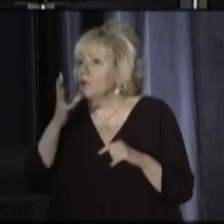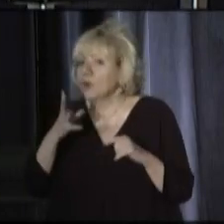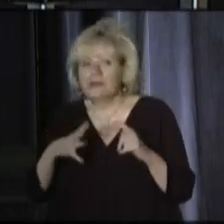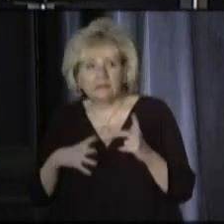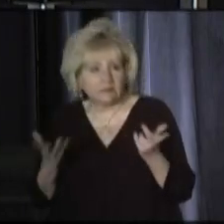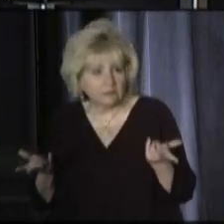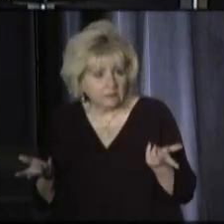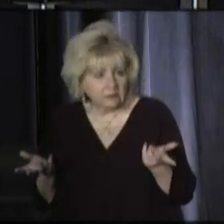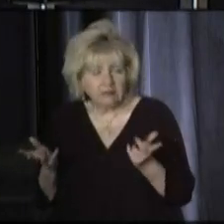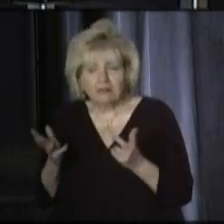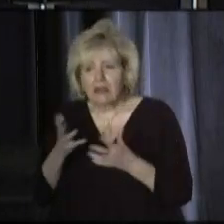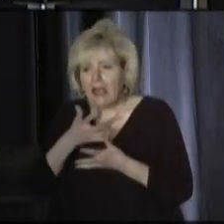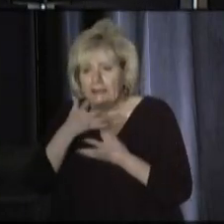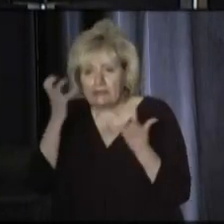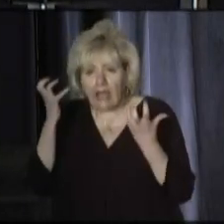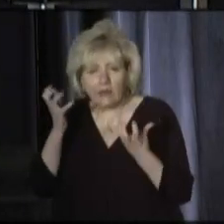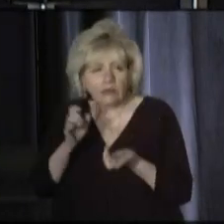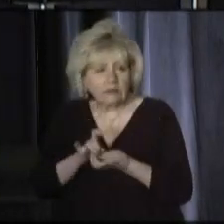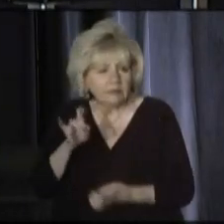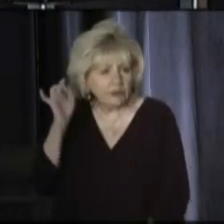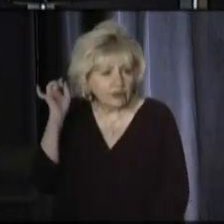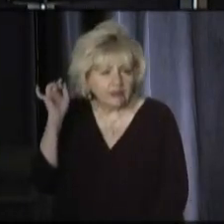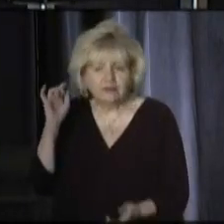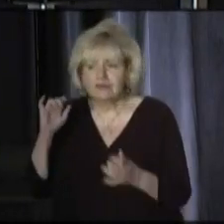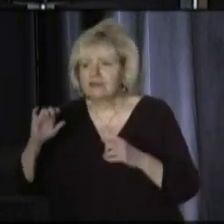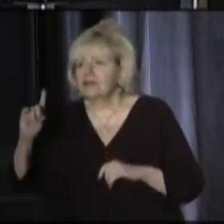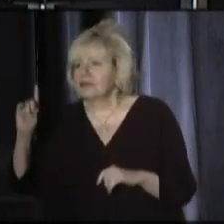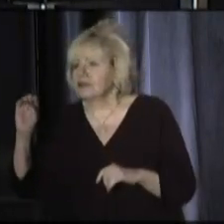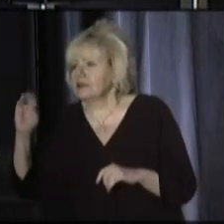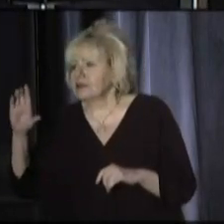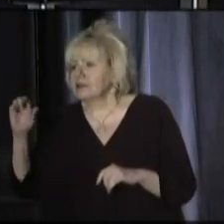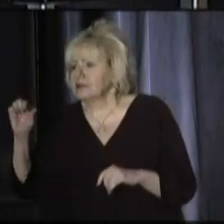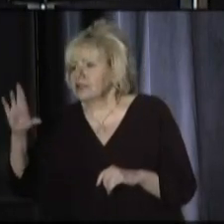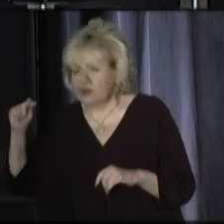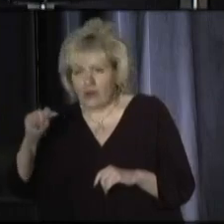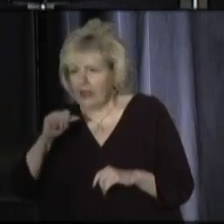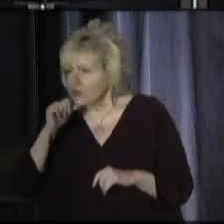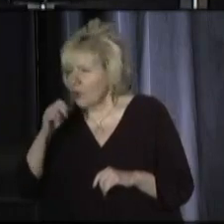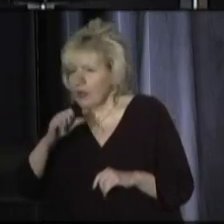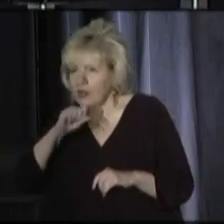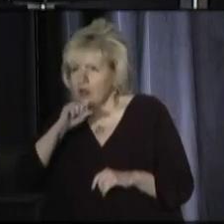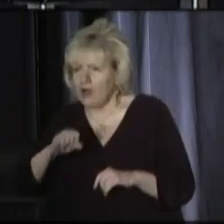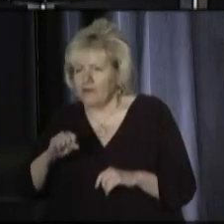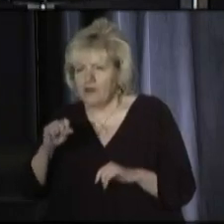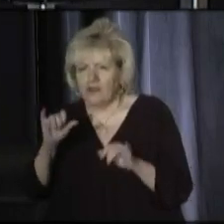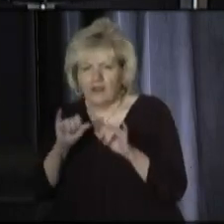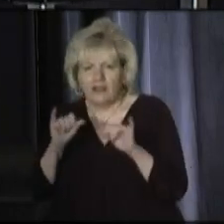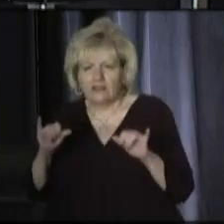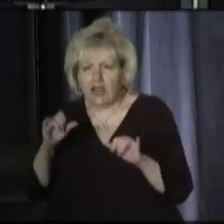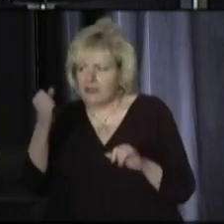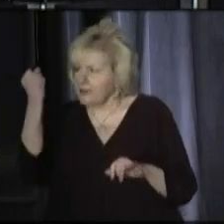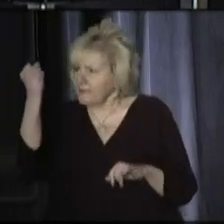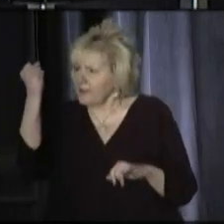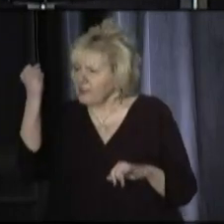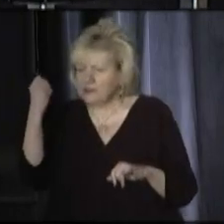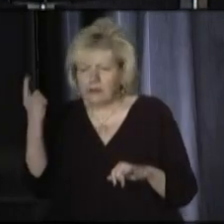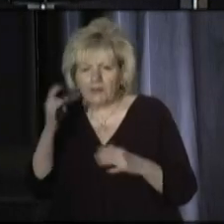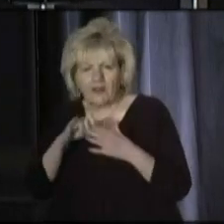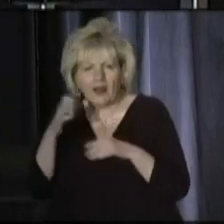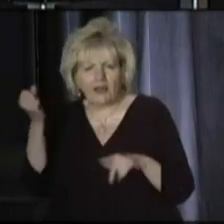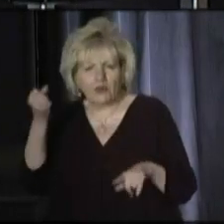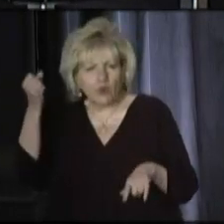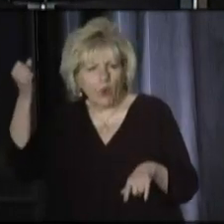good high school in New Jersey, St. Joe's. My freshman year, we had to read a book a week, which is like my